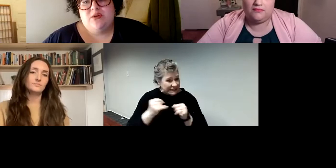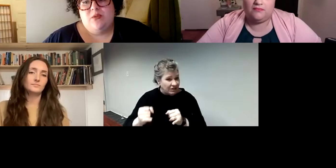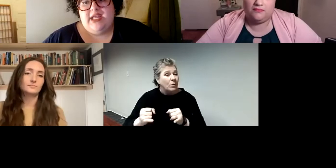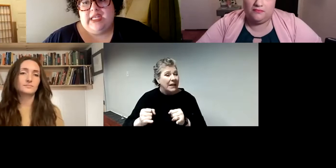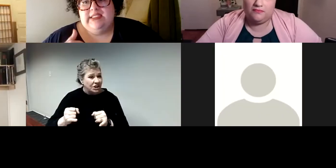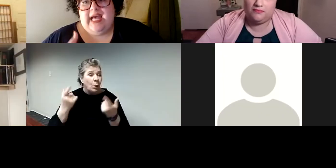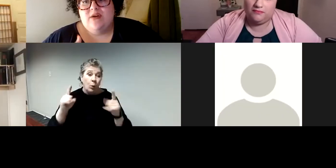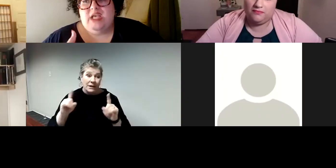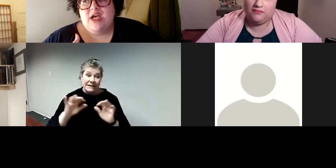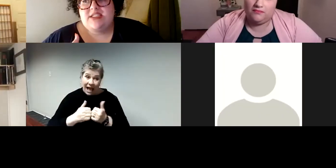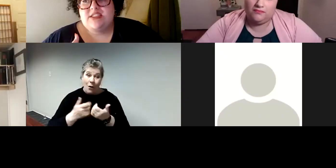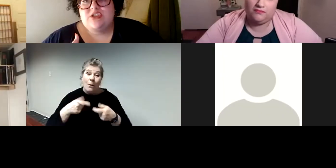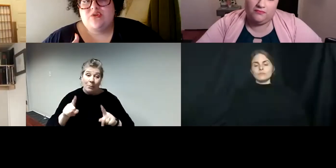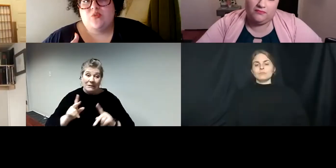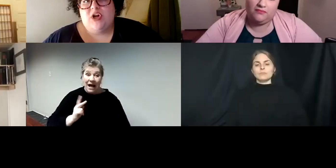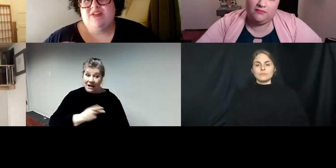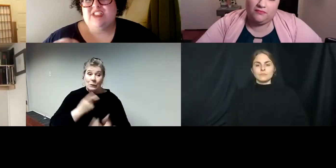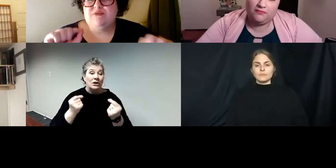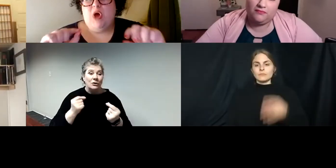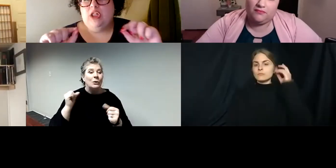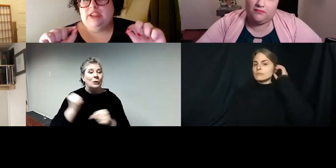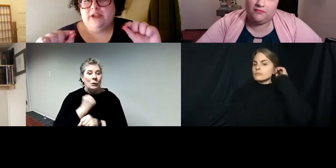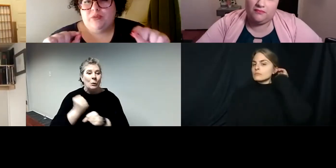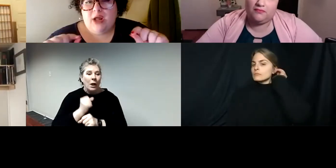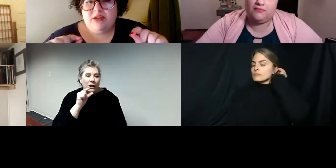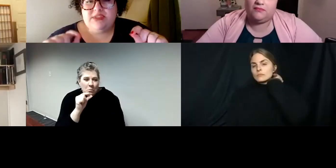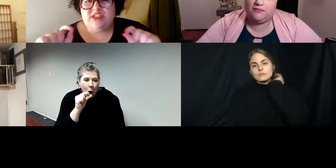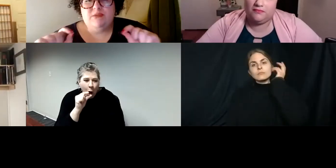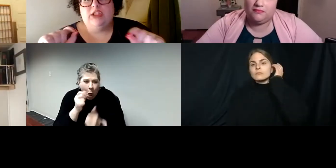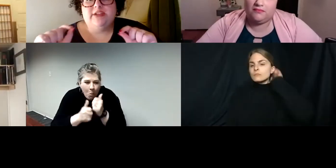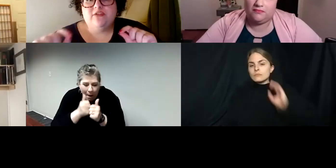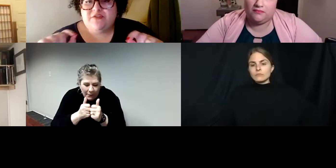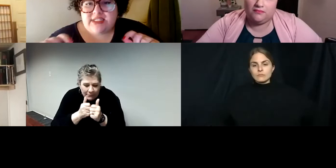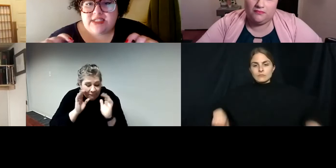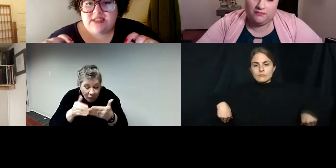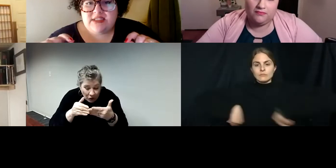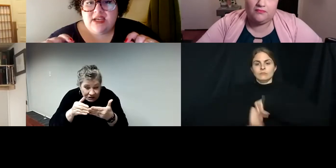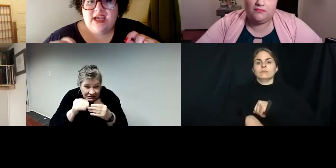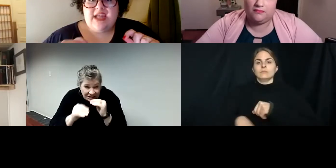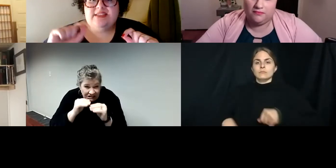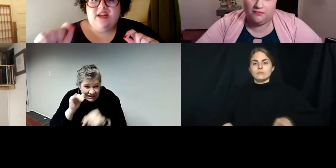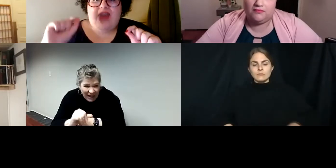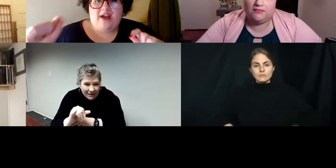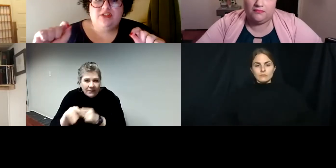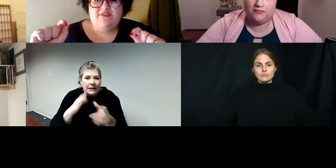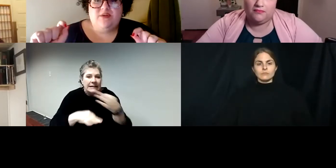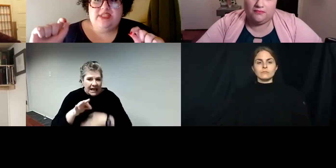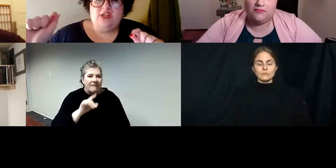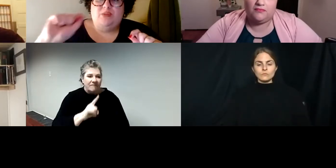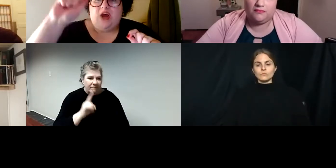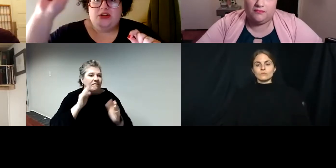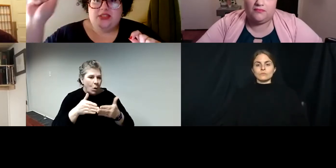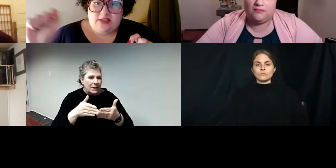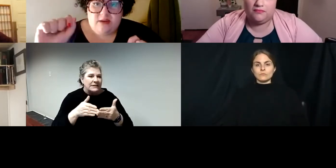works in a way that allows us to work on small little problems and small little fixes instead of actually focusing